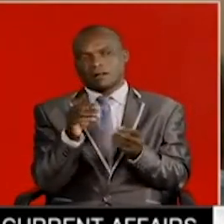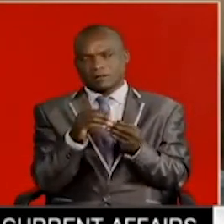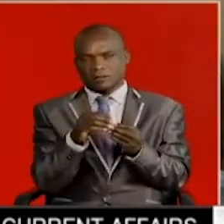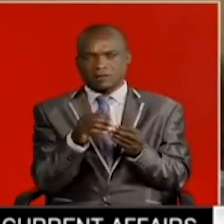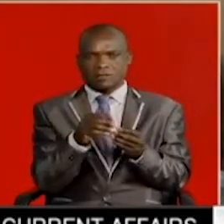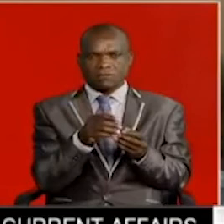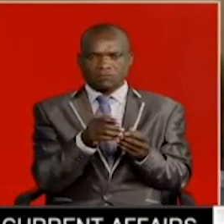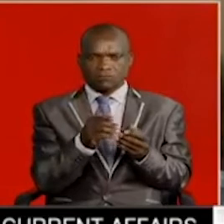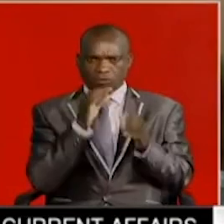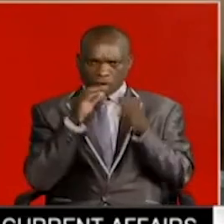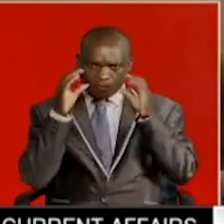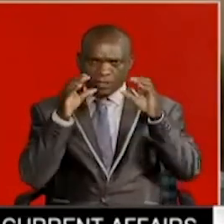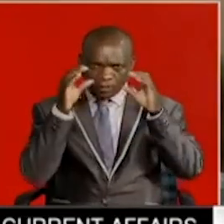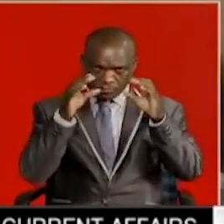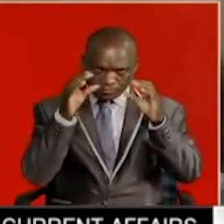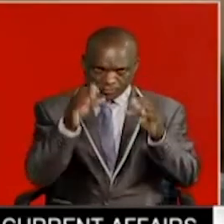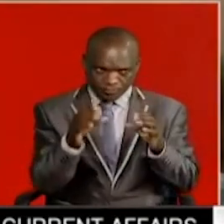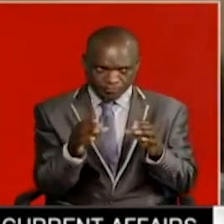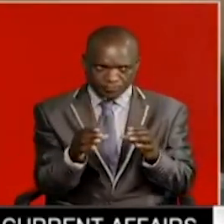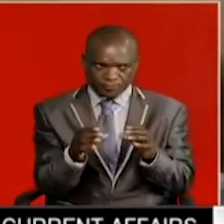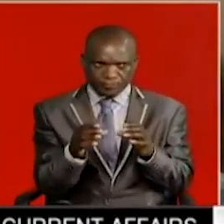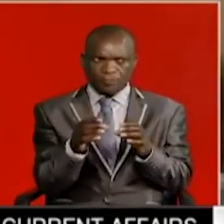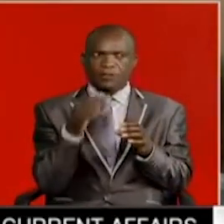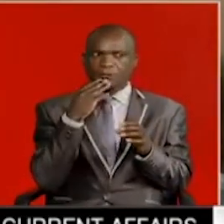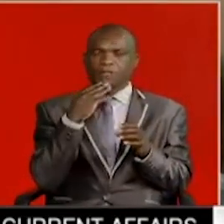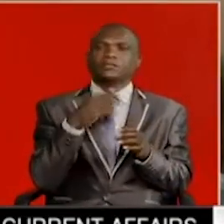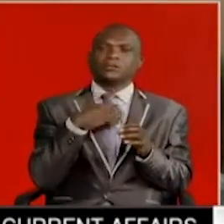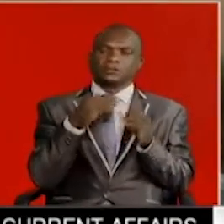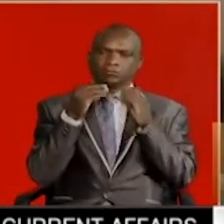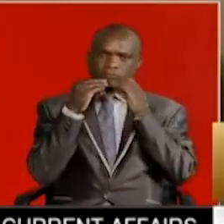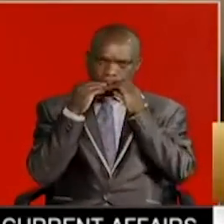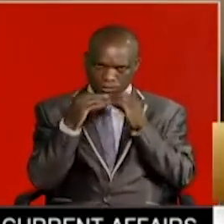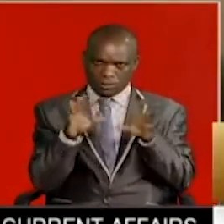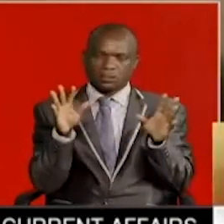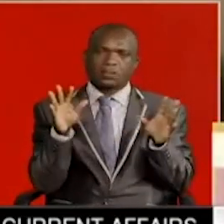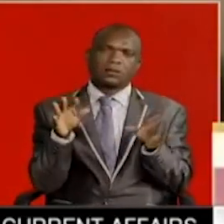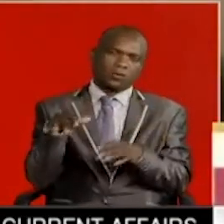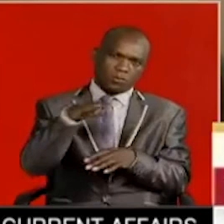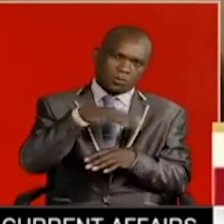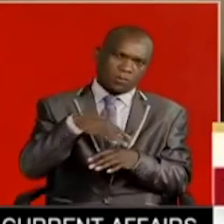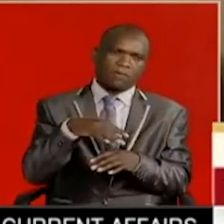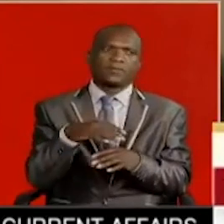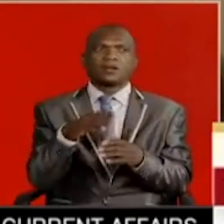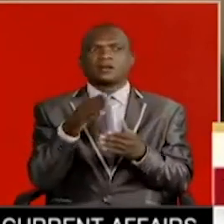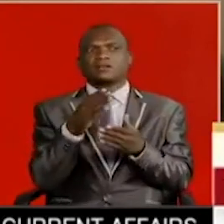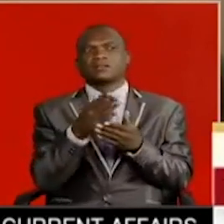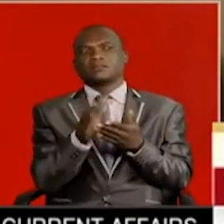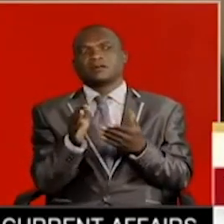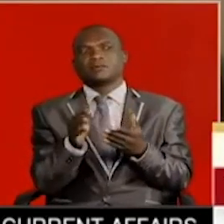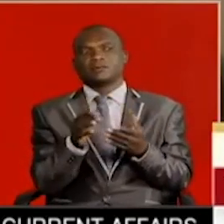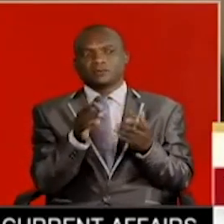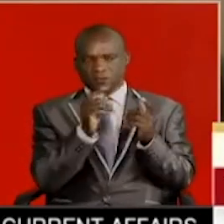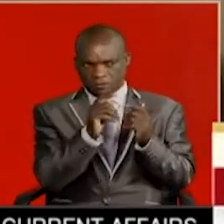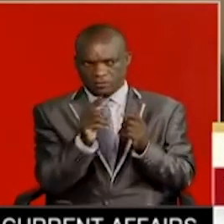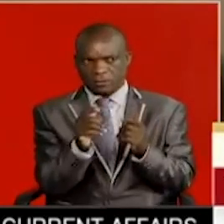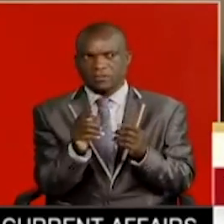we plead with everyone that misusing these social